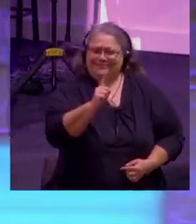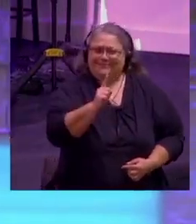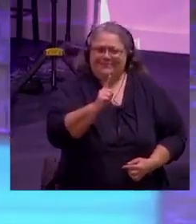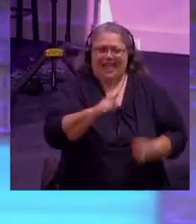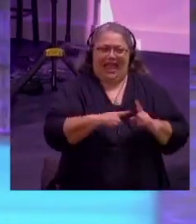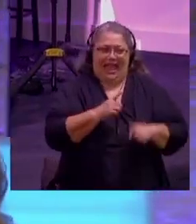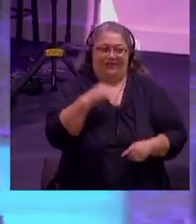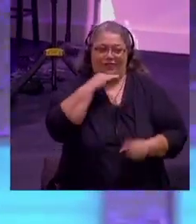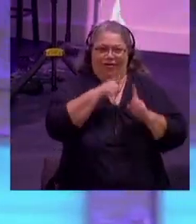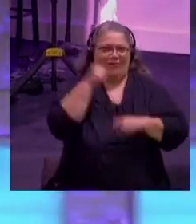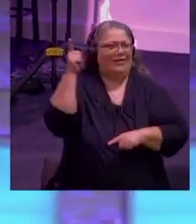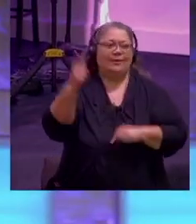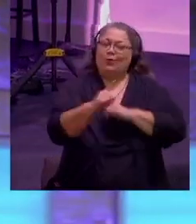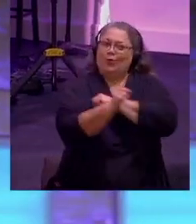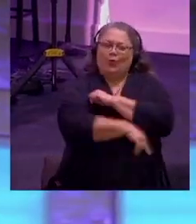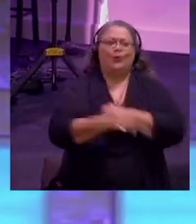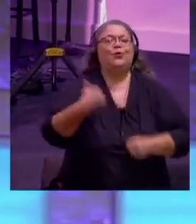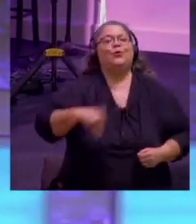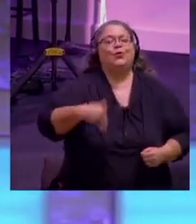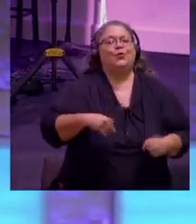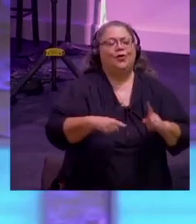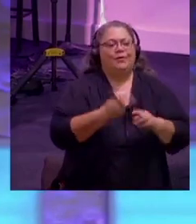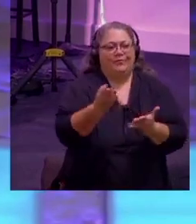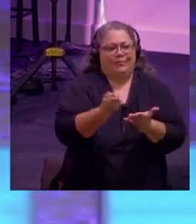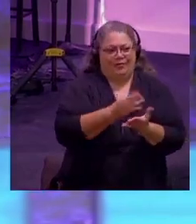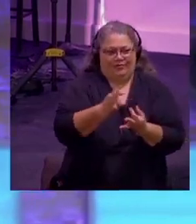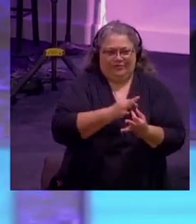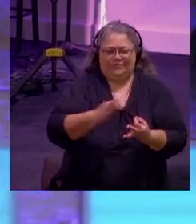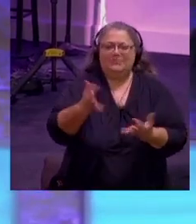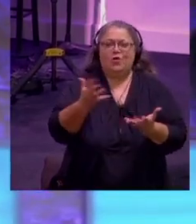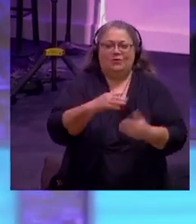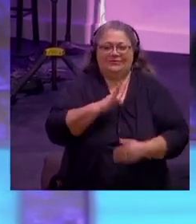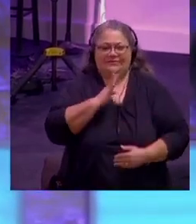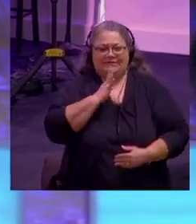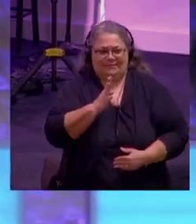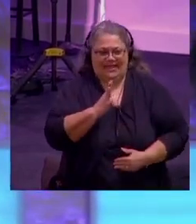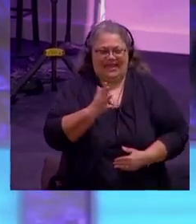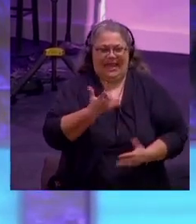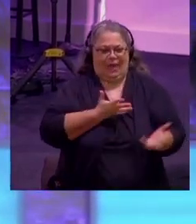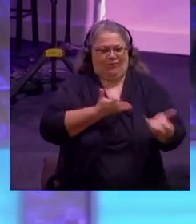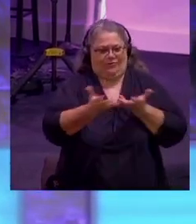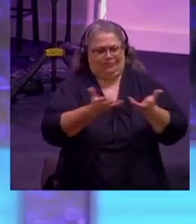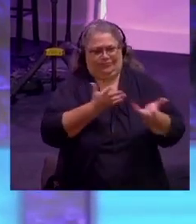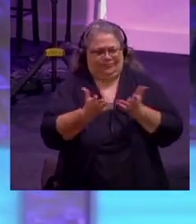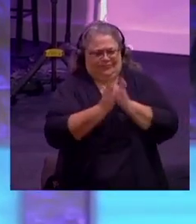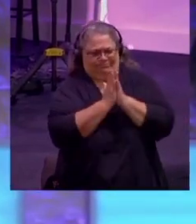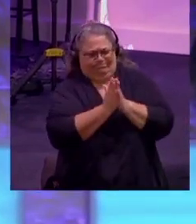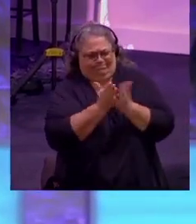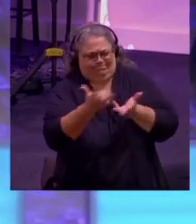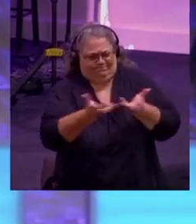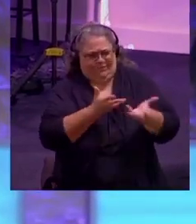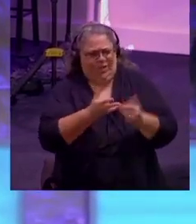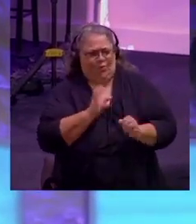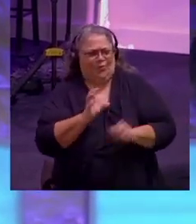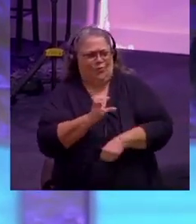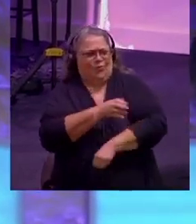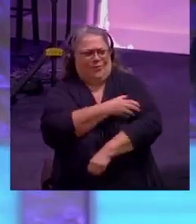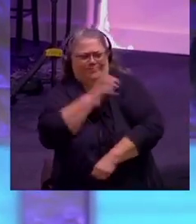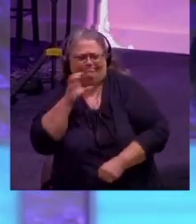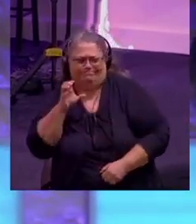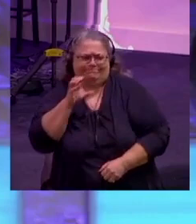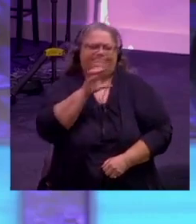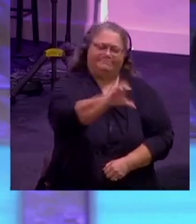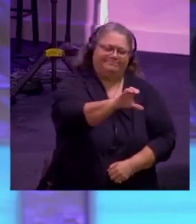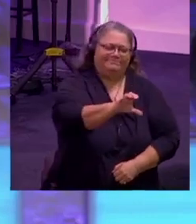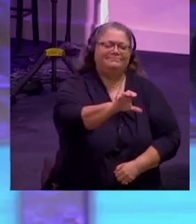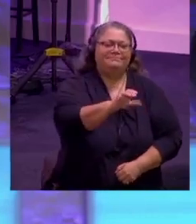consequences to that. But the Holy Spirit wants to speak to you. He wants to intercede for you. He wants to empower you. And he's